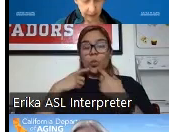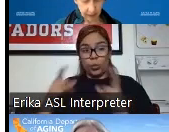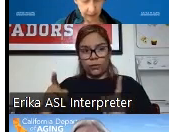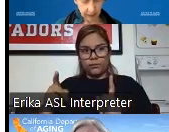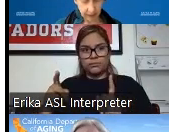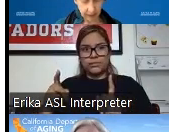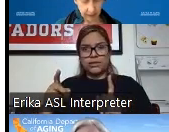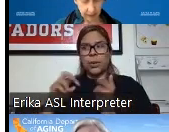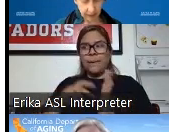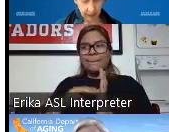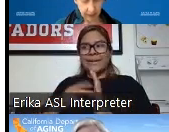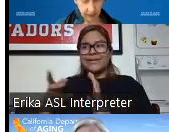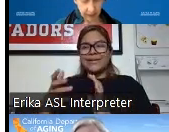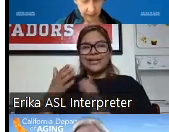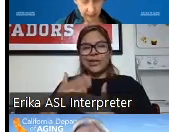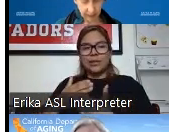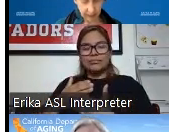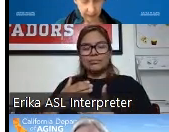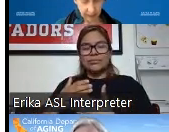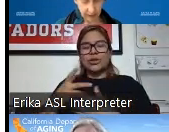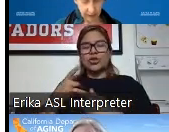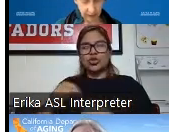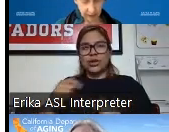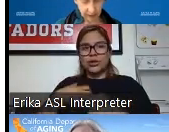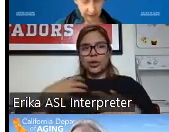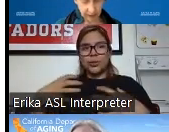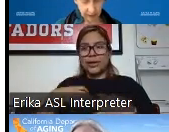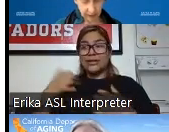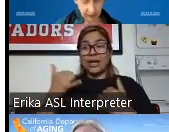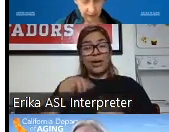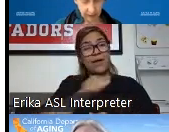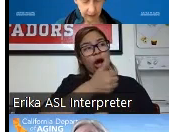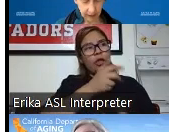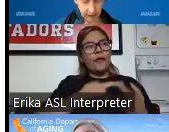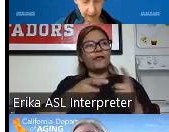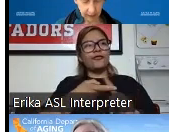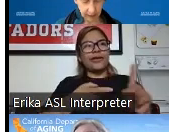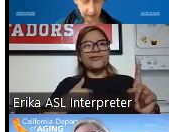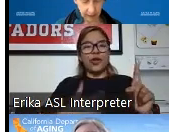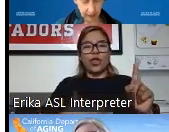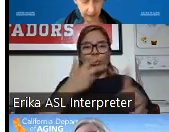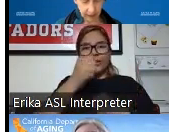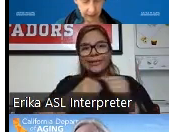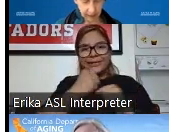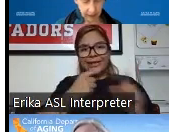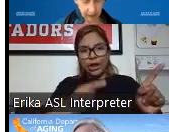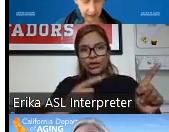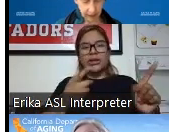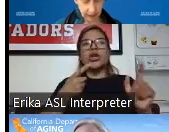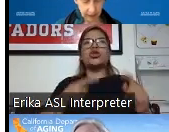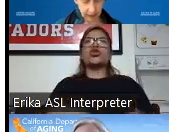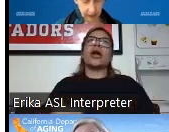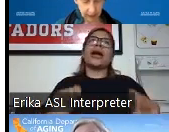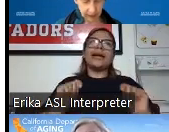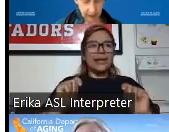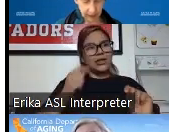I have friends that have been trying for 3 years to get a wheelchair cushion. They can get the